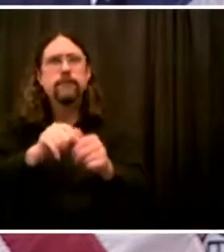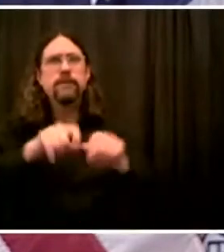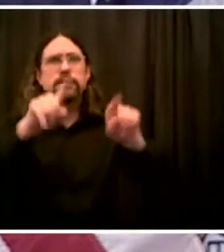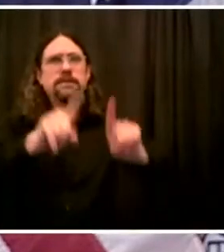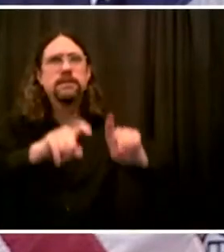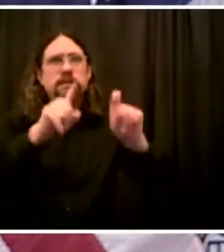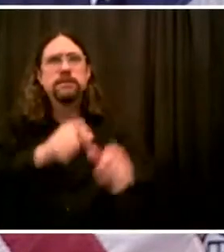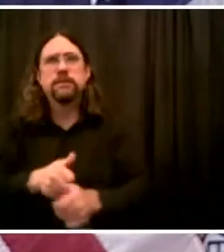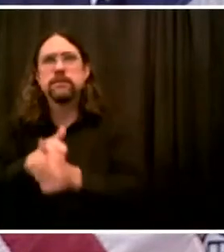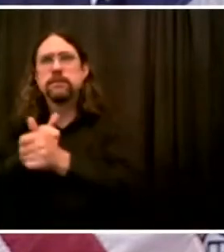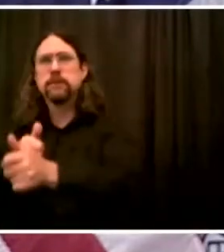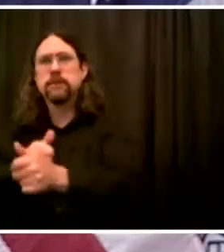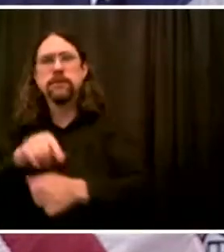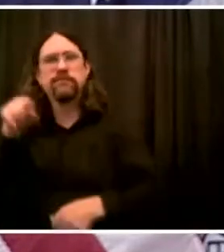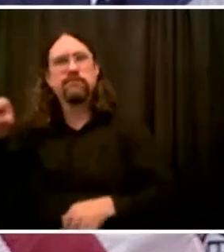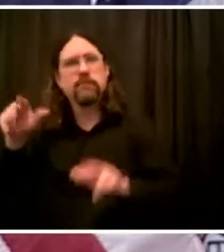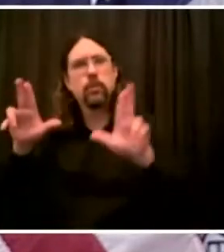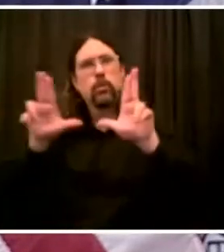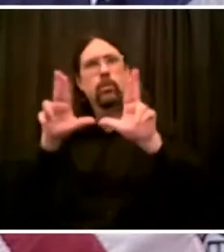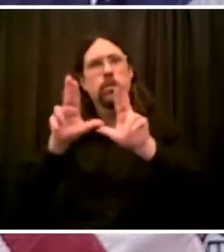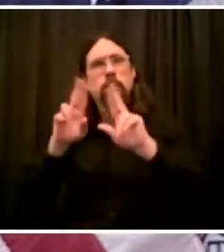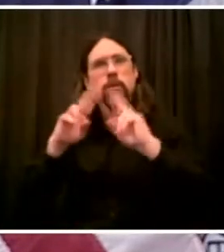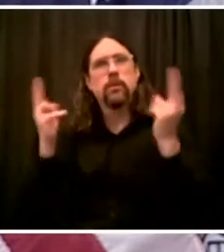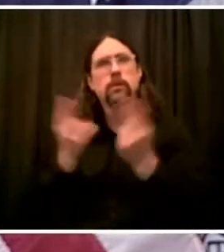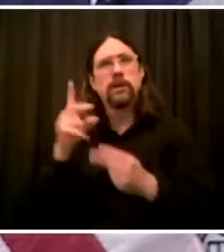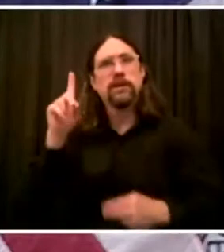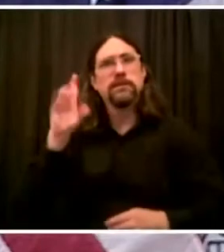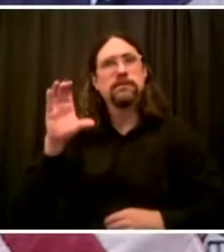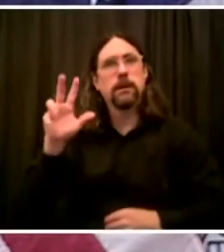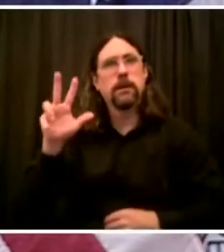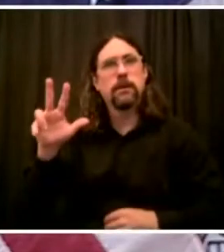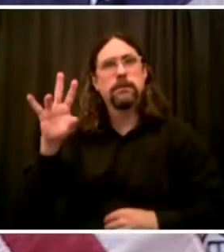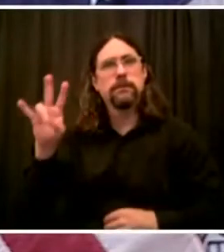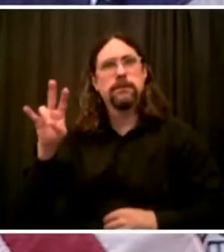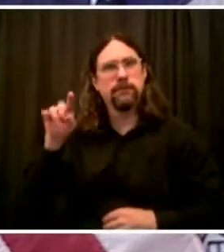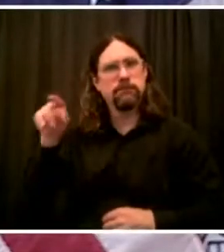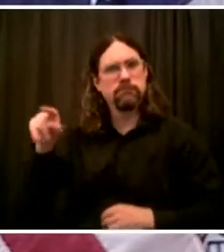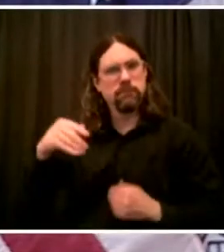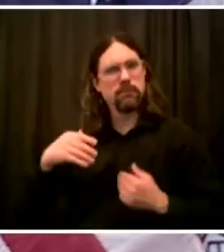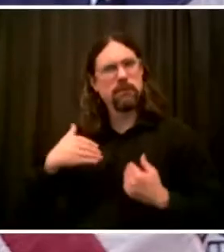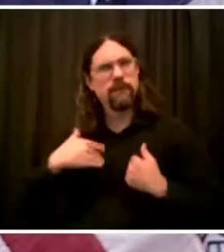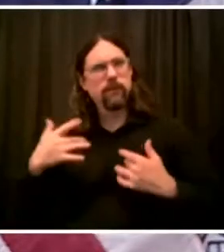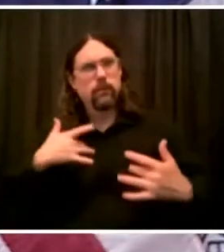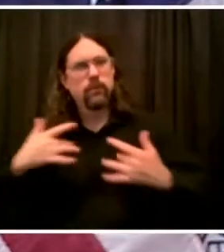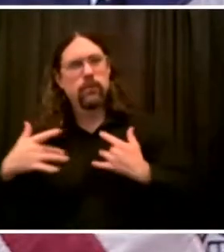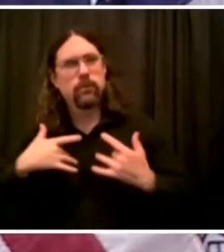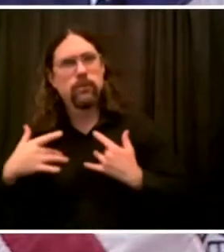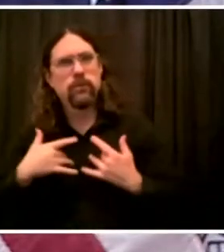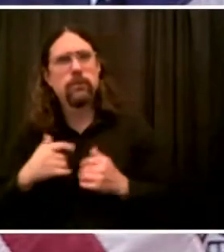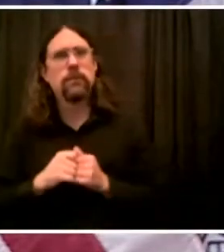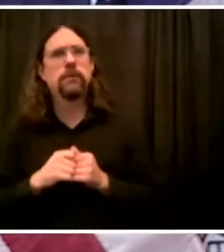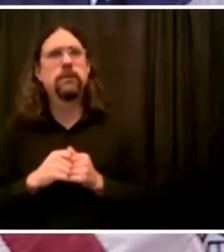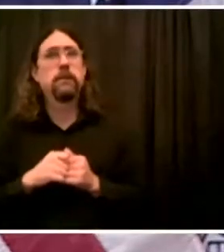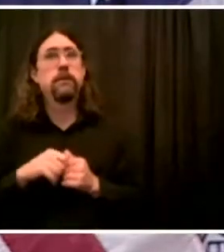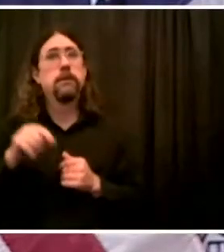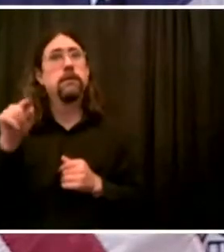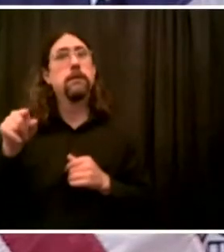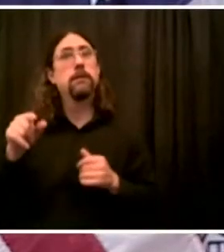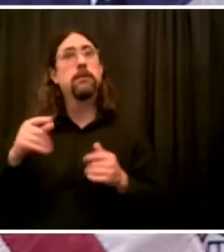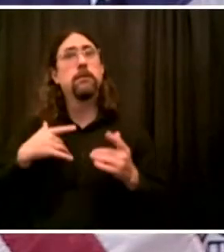expressed concerns about it being housed within the health department, wondering what role those concerns played in